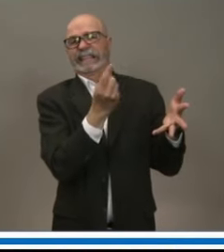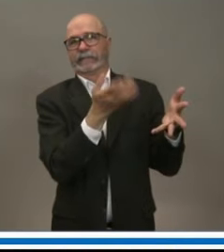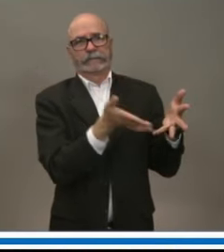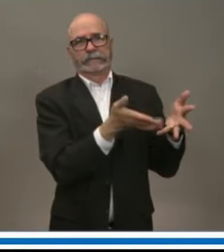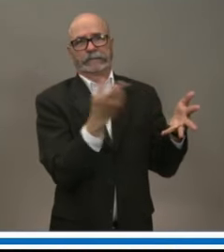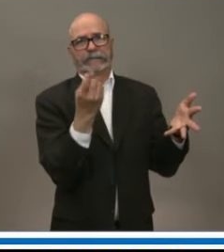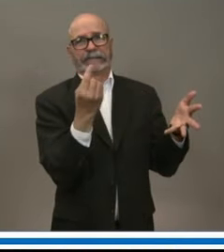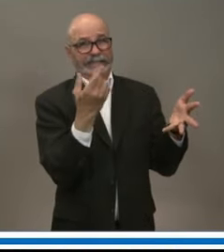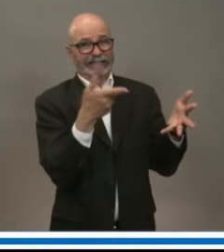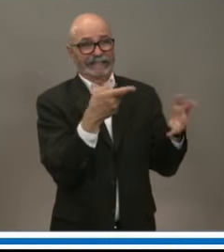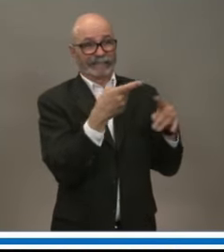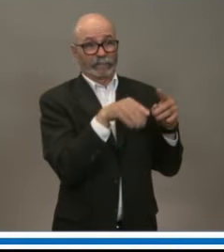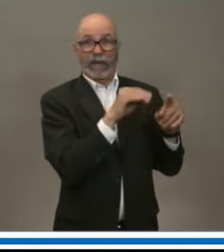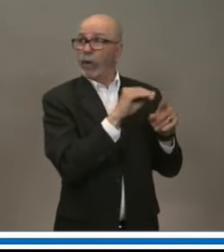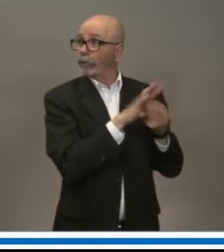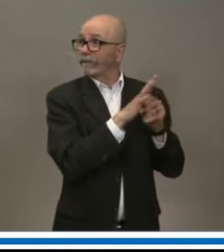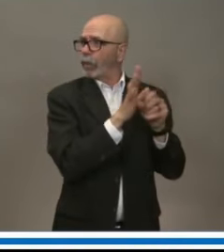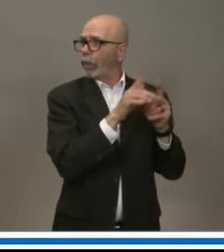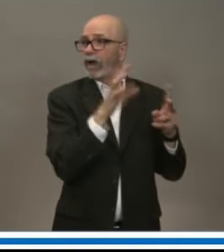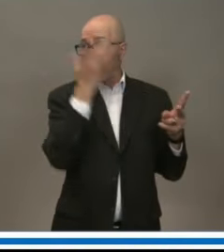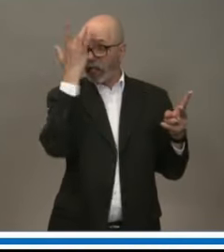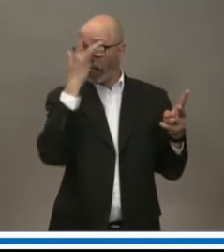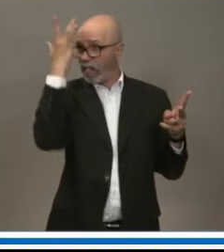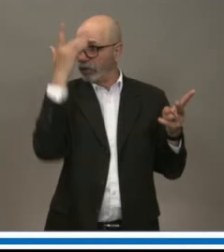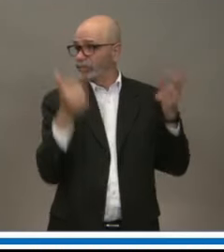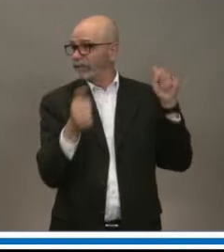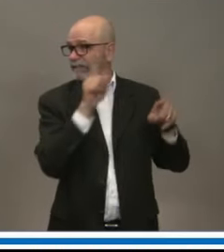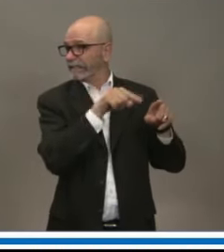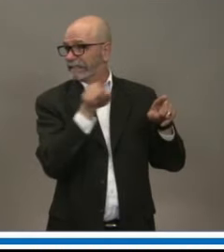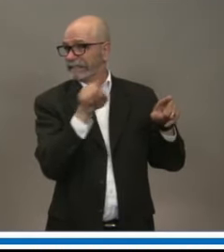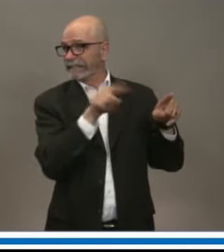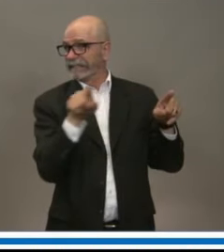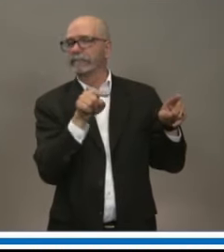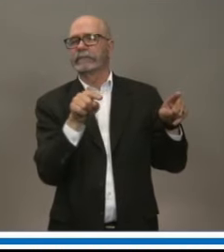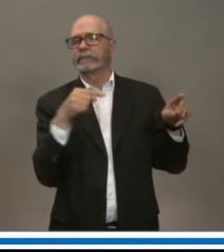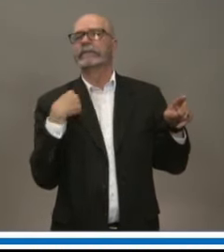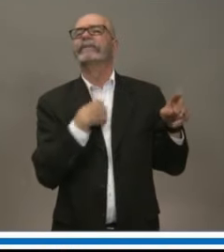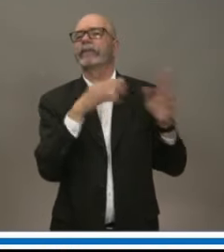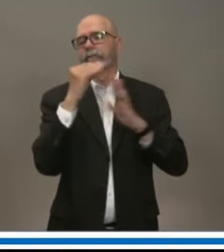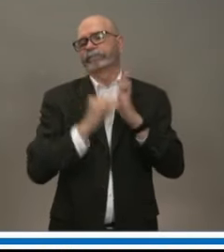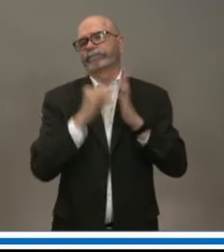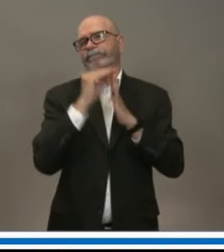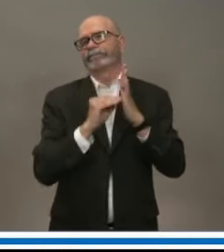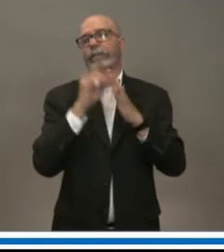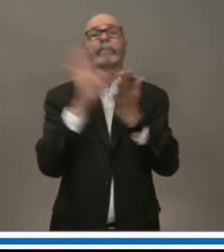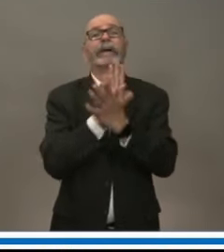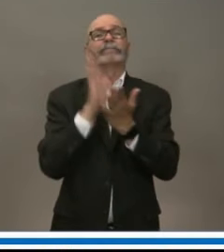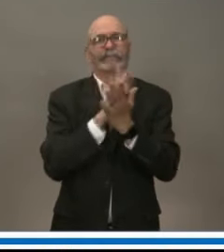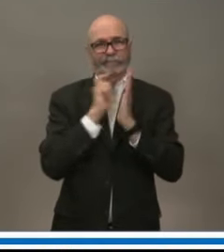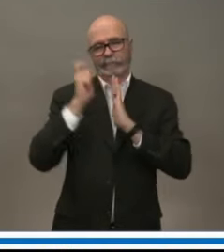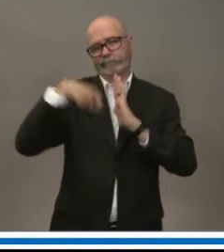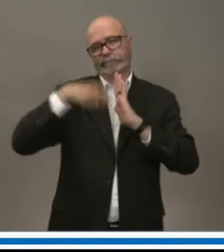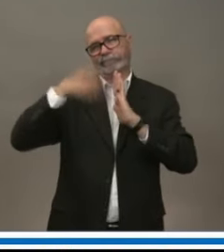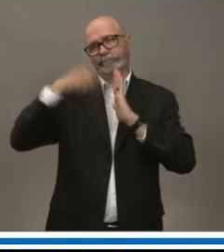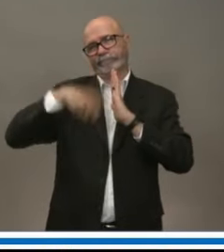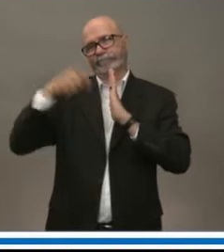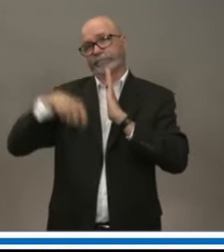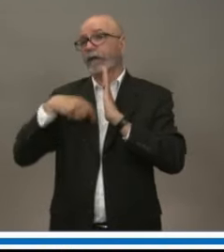or confirmed COVID. There's a national document which has just been finalized on this as well, which I'm going to circulate as soon as I get